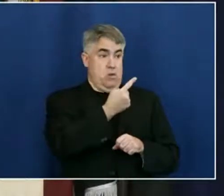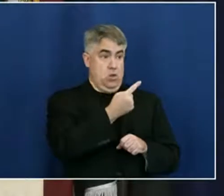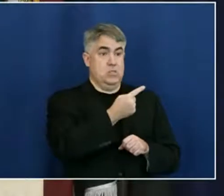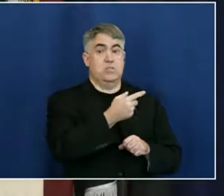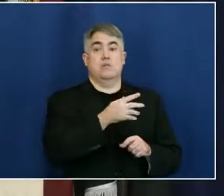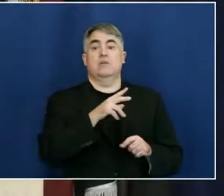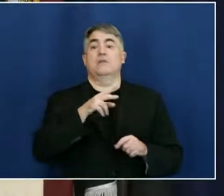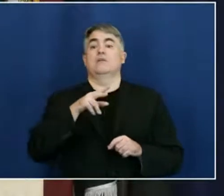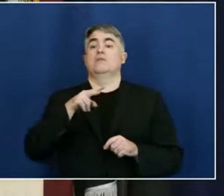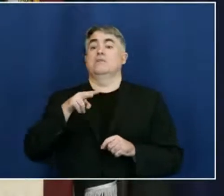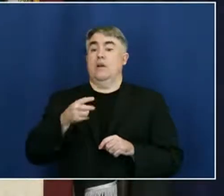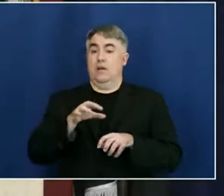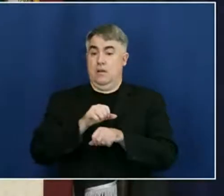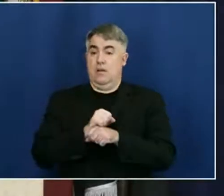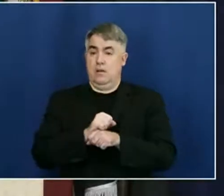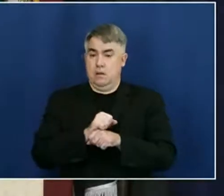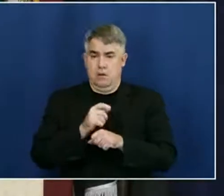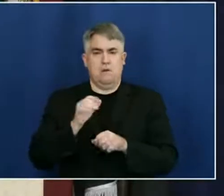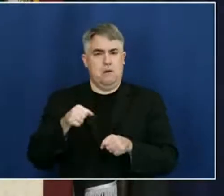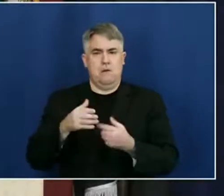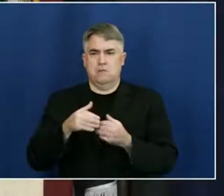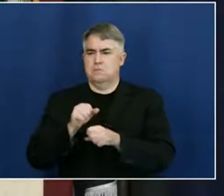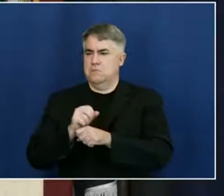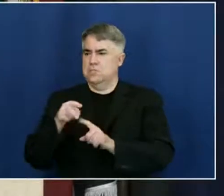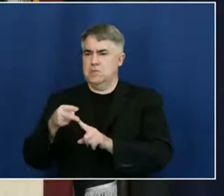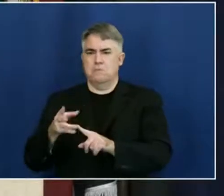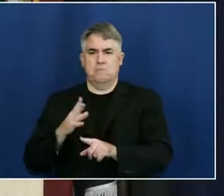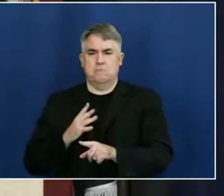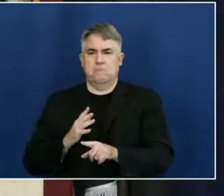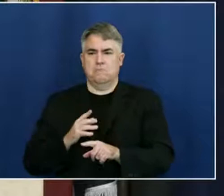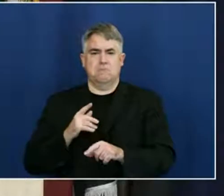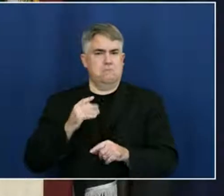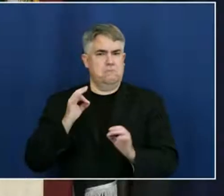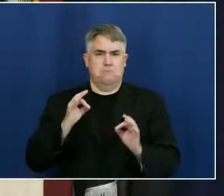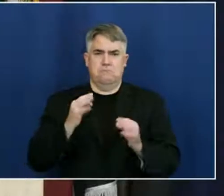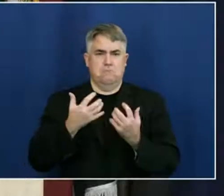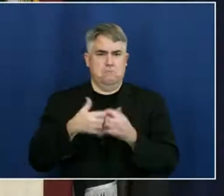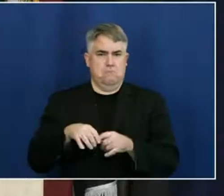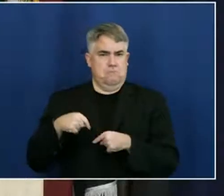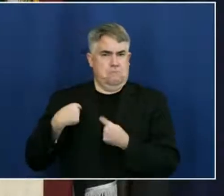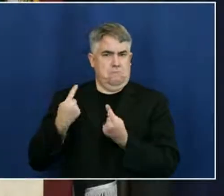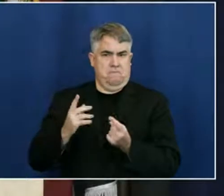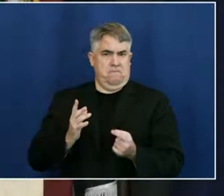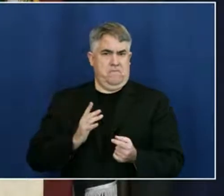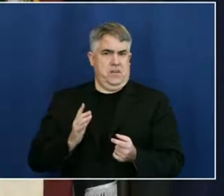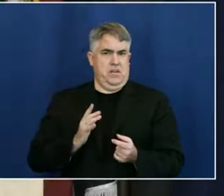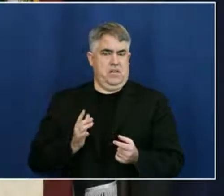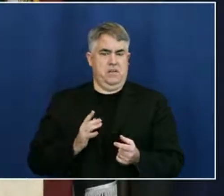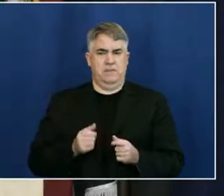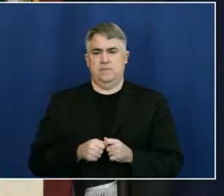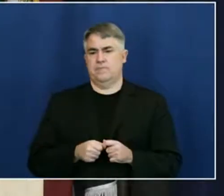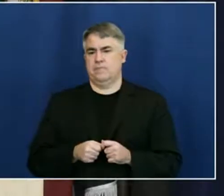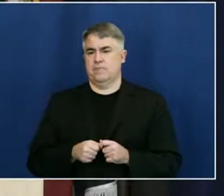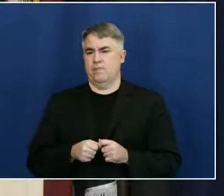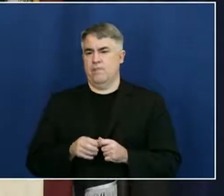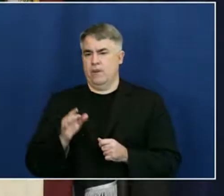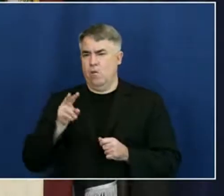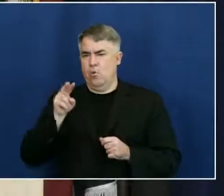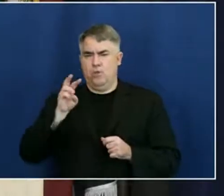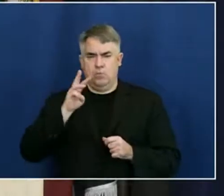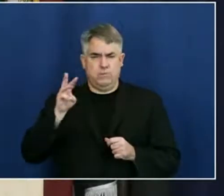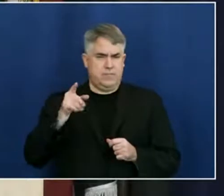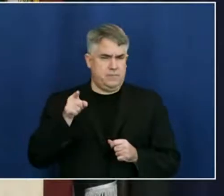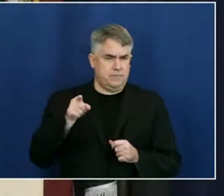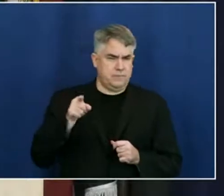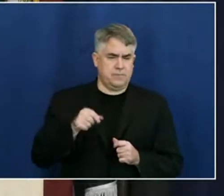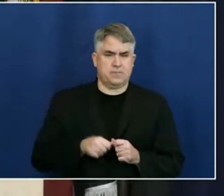are able to be made. I know we have the cumulative first dose versus second dose should be up on our dashboard. I don't know off the top